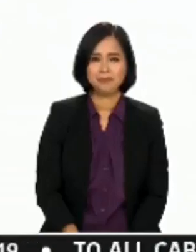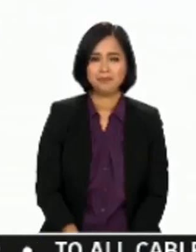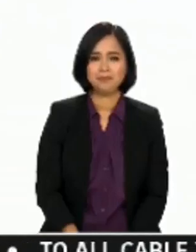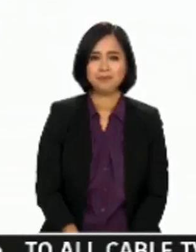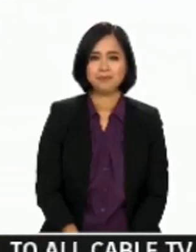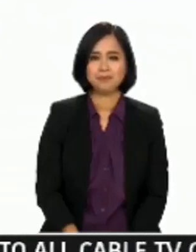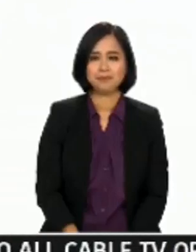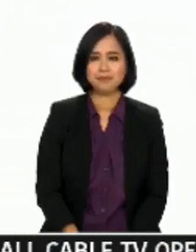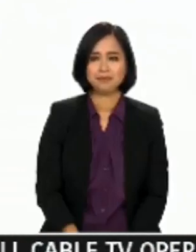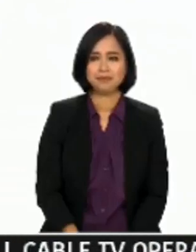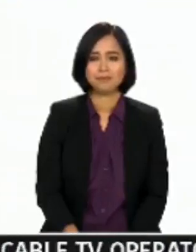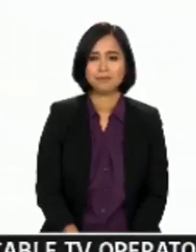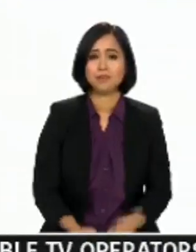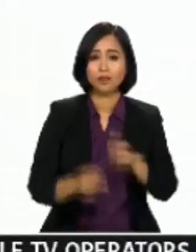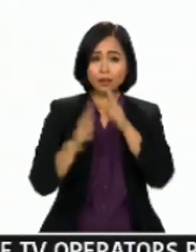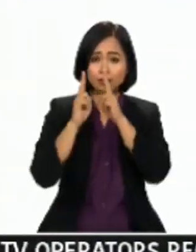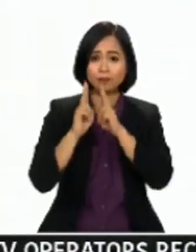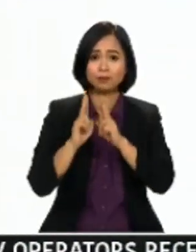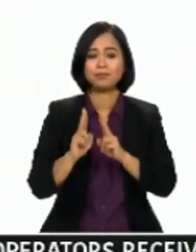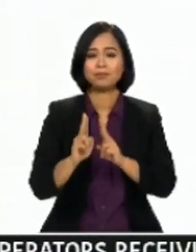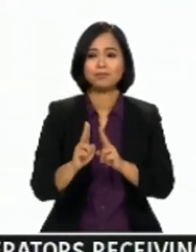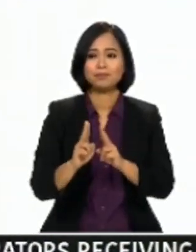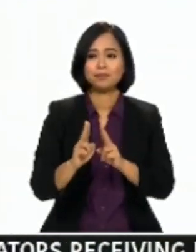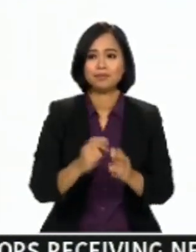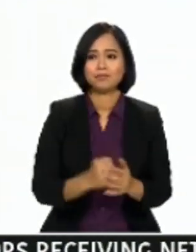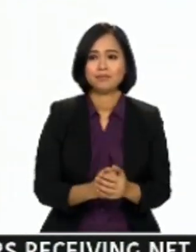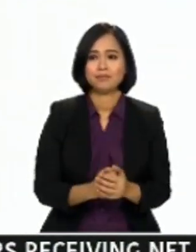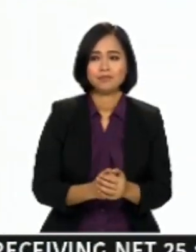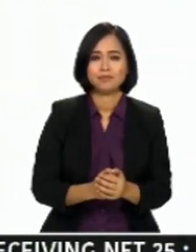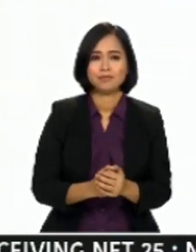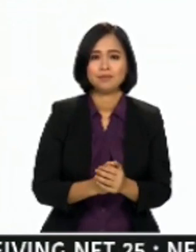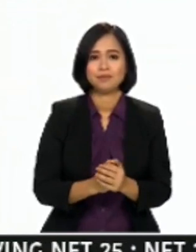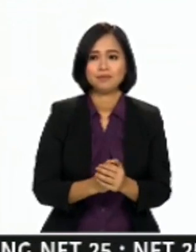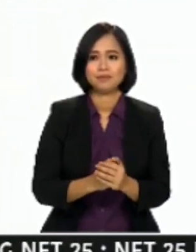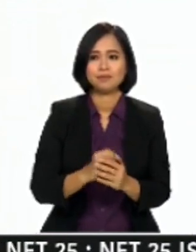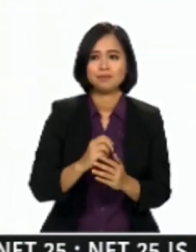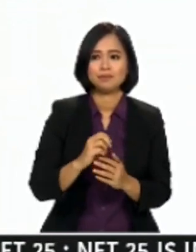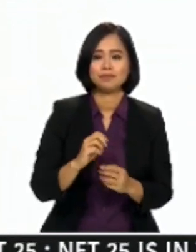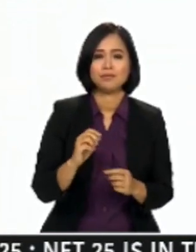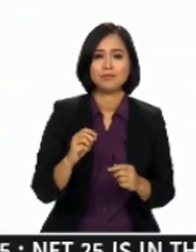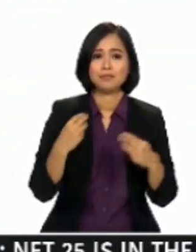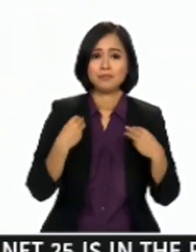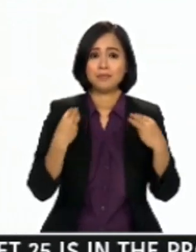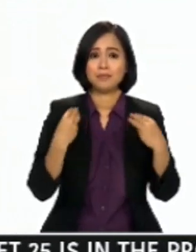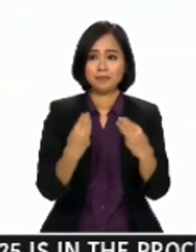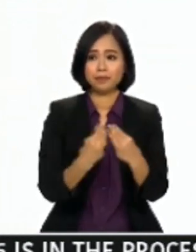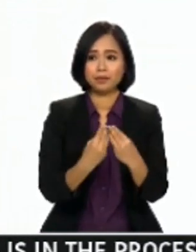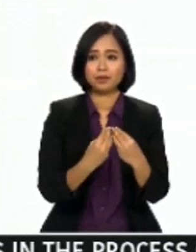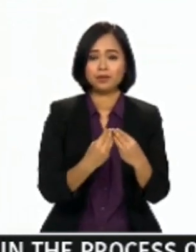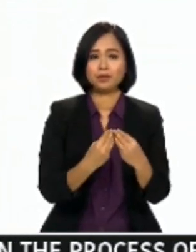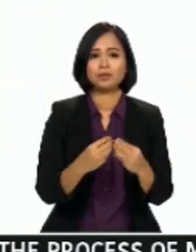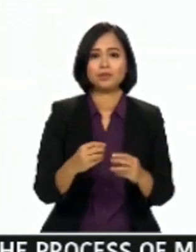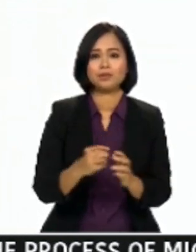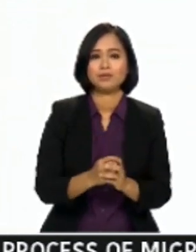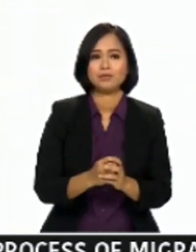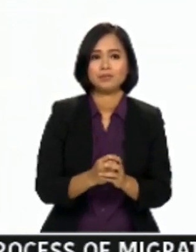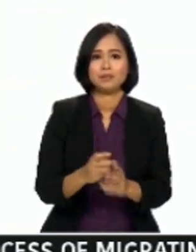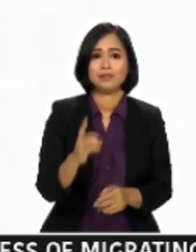His Excellency Kacha and esteemed members of the Diplomatic